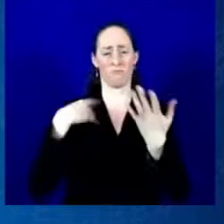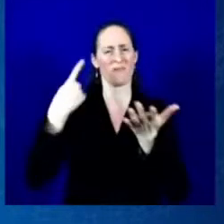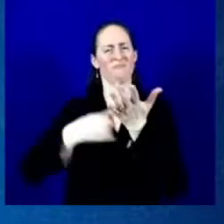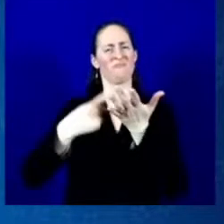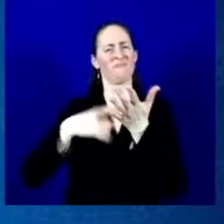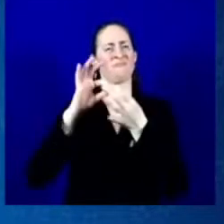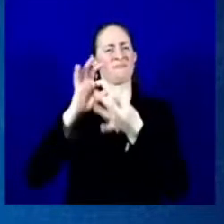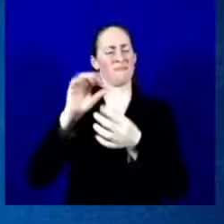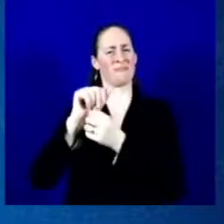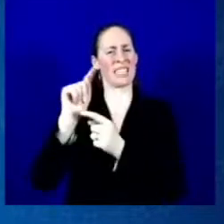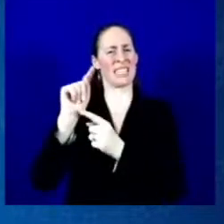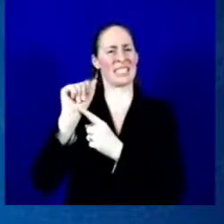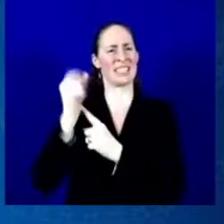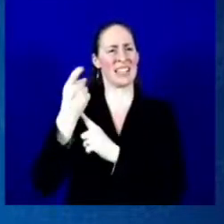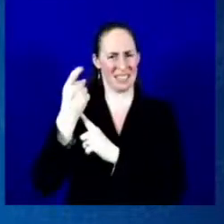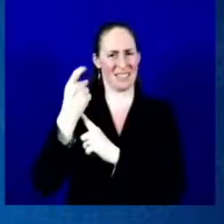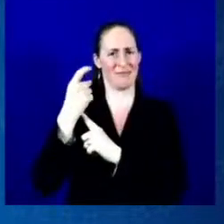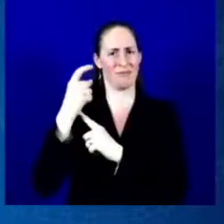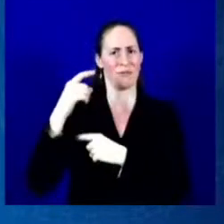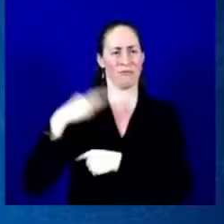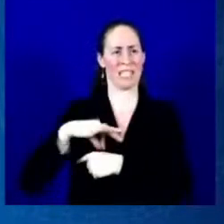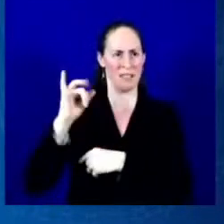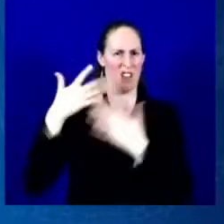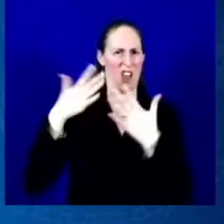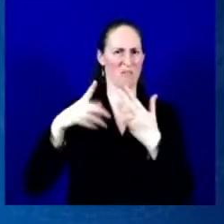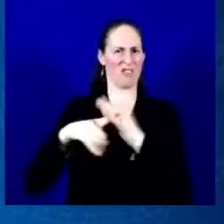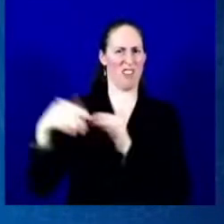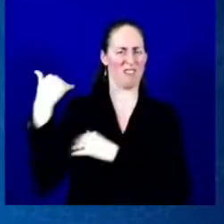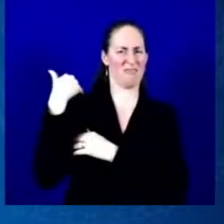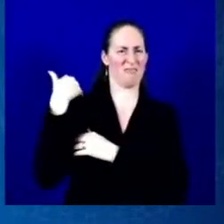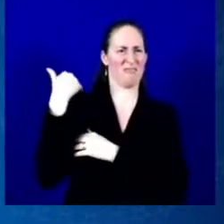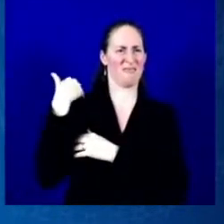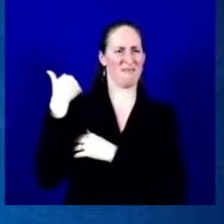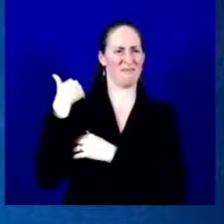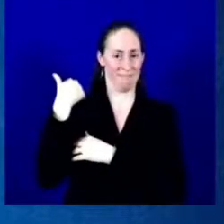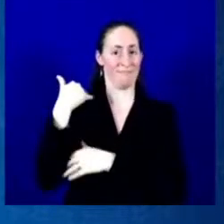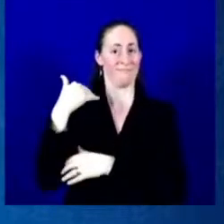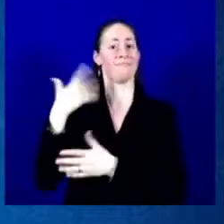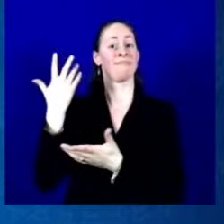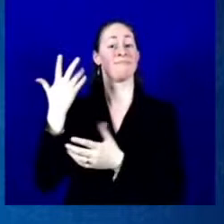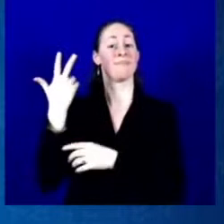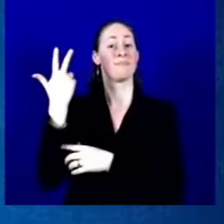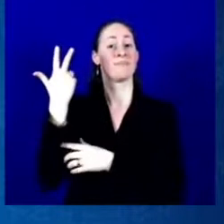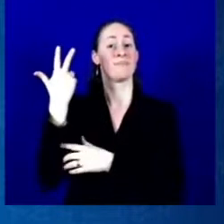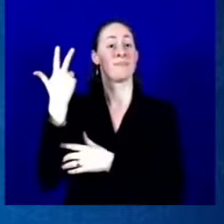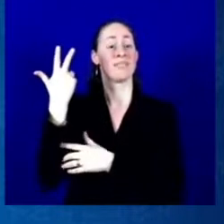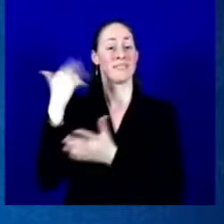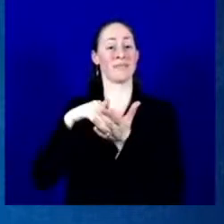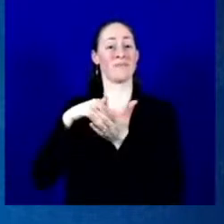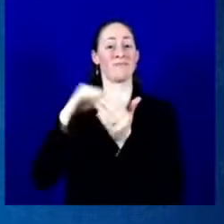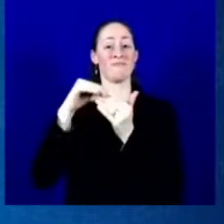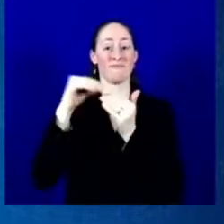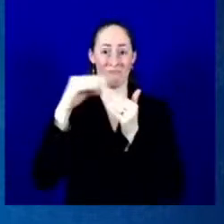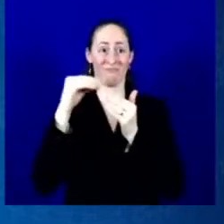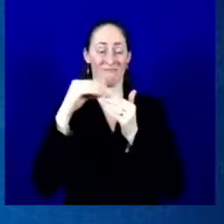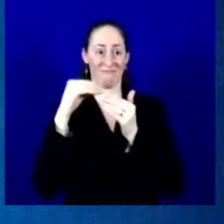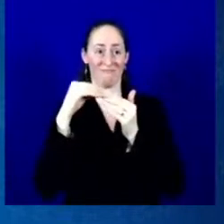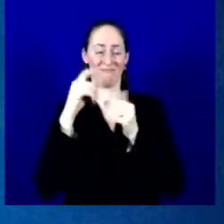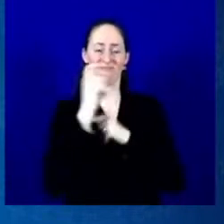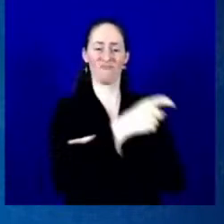to $3,000 per child if they're under 6 years of age. Over 6 years of